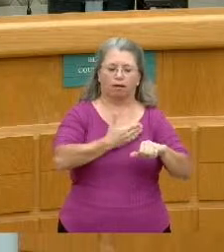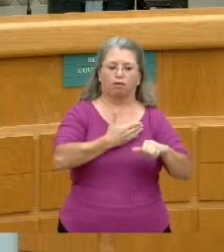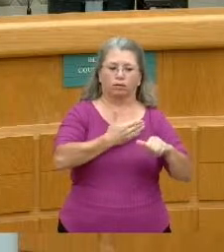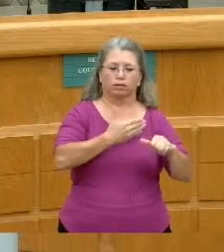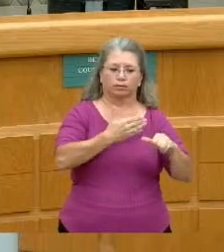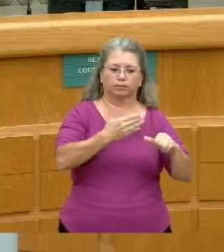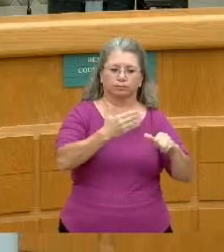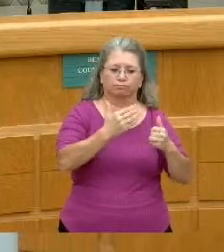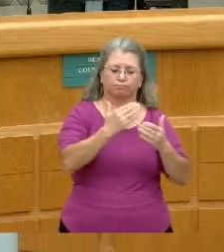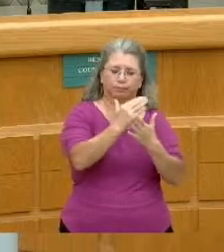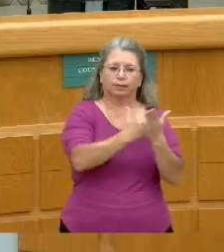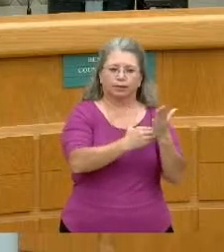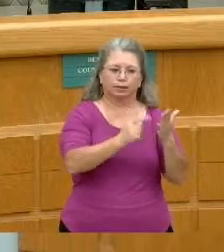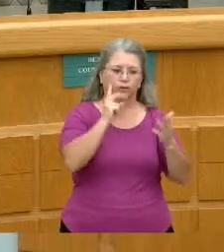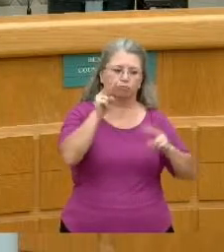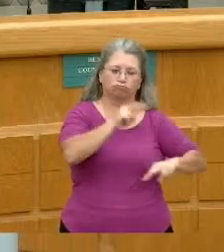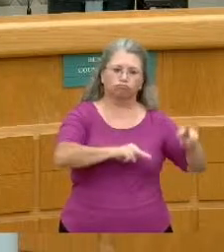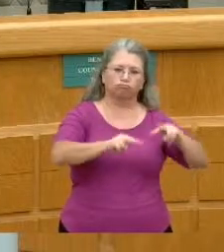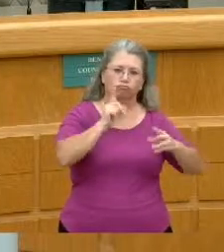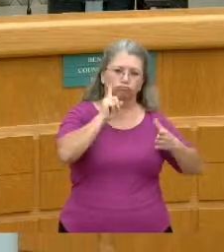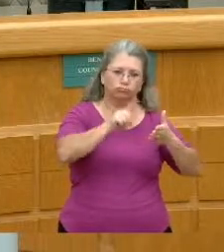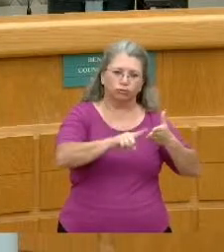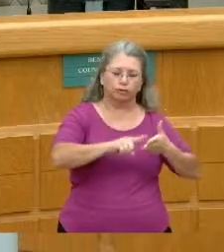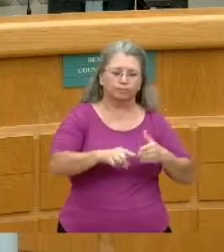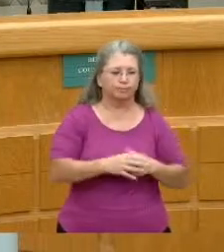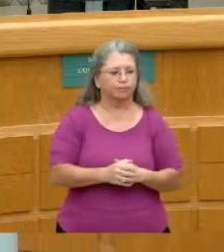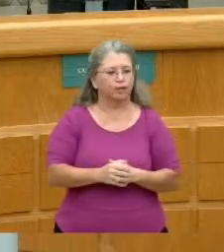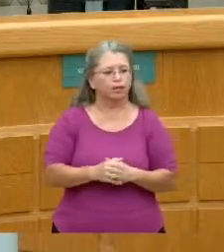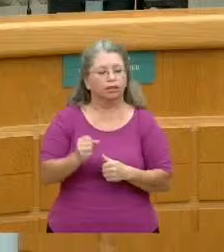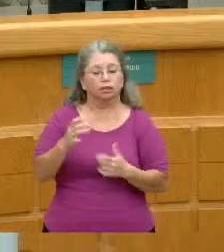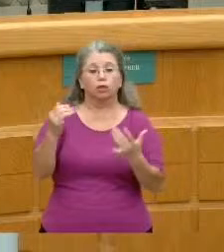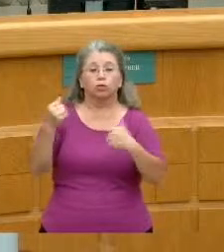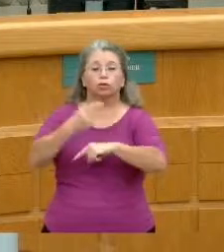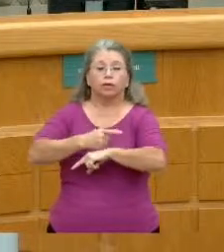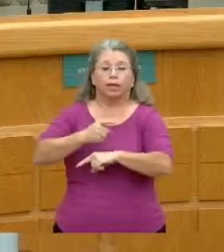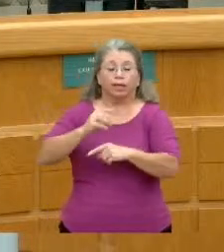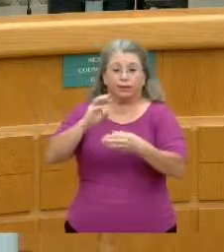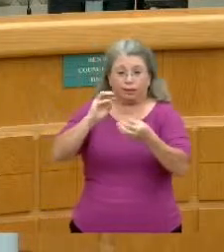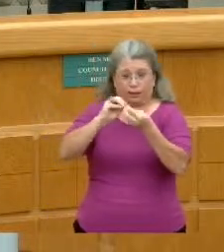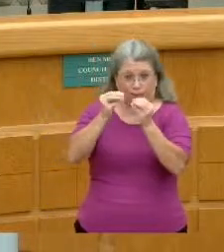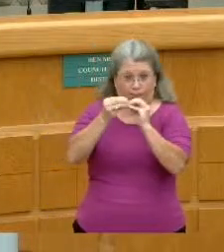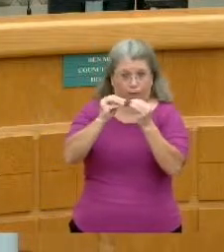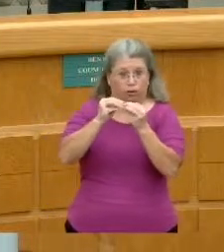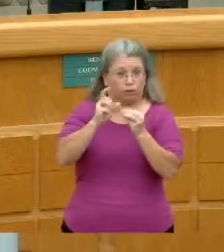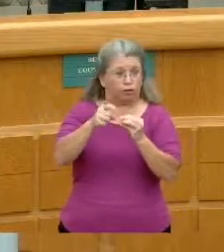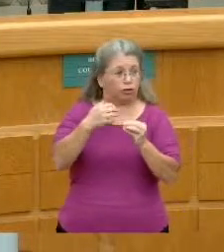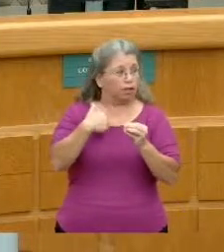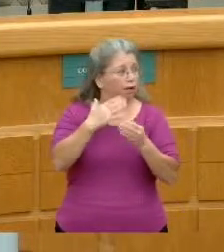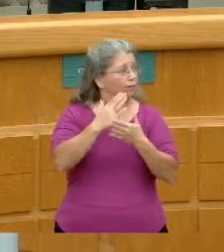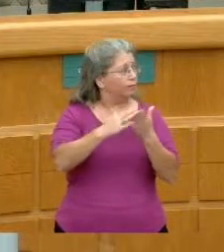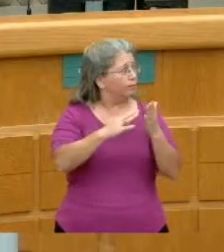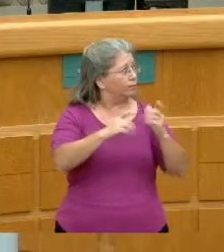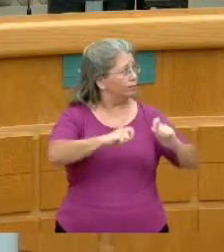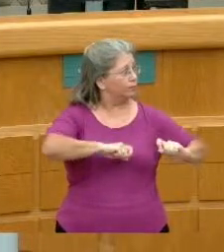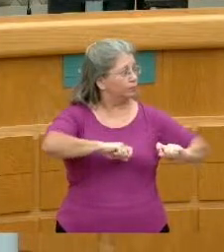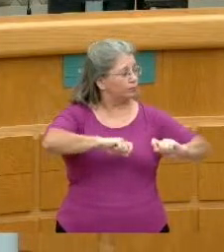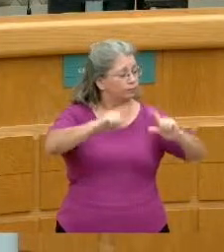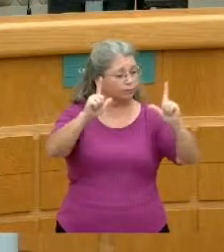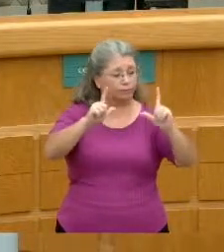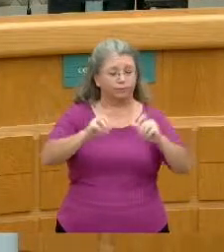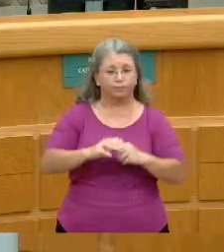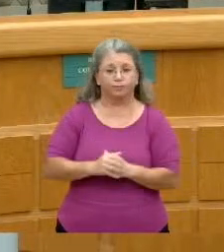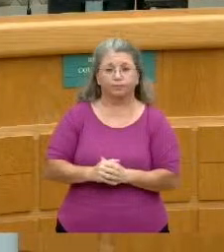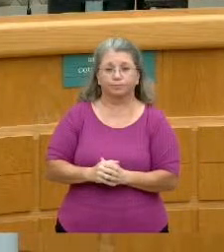Okay, so let's look at the numbers for today, and we should have some visuals up here.